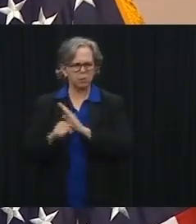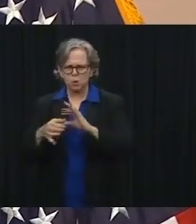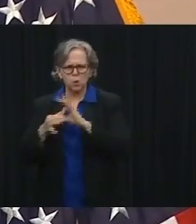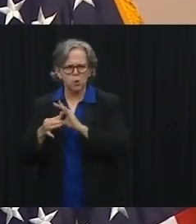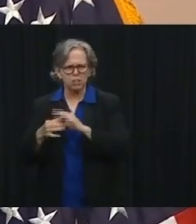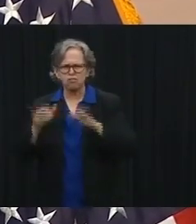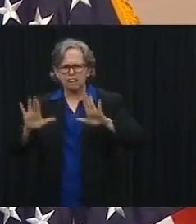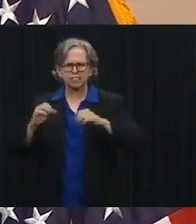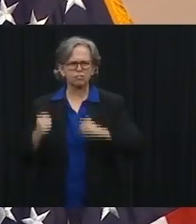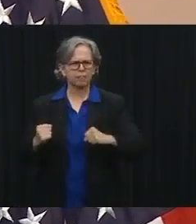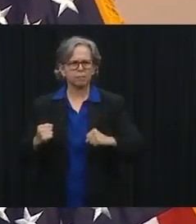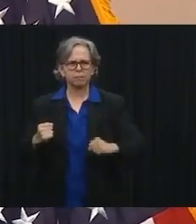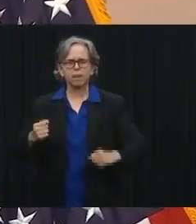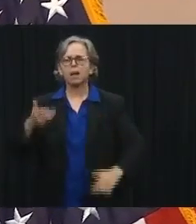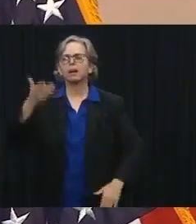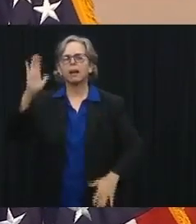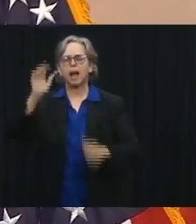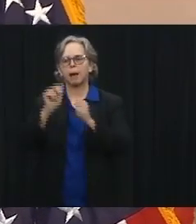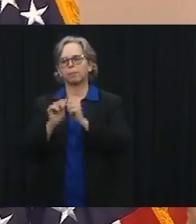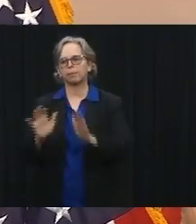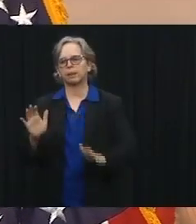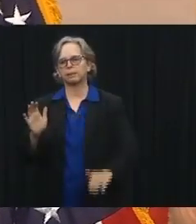bless.